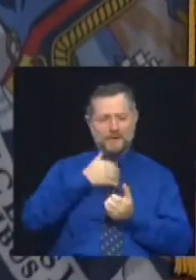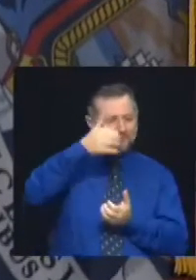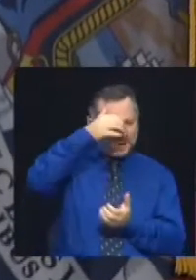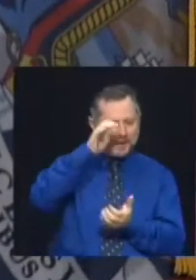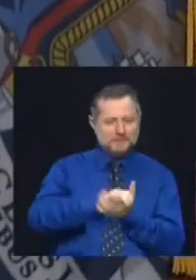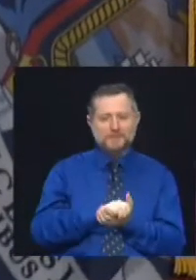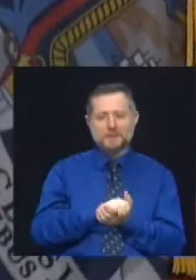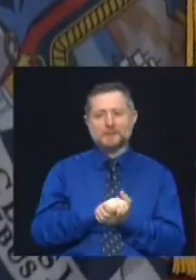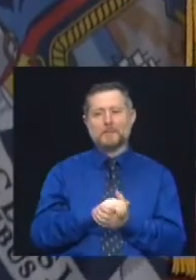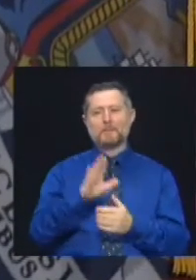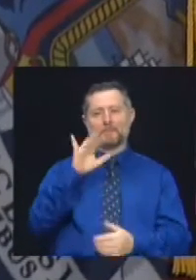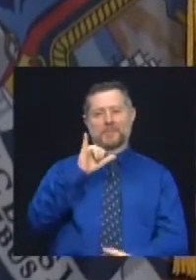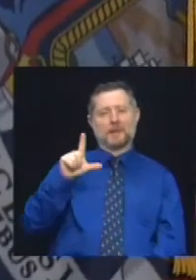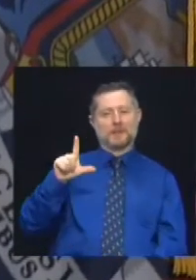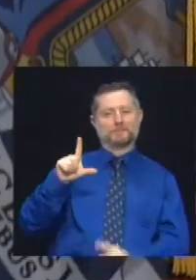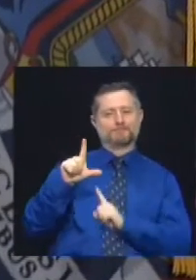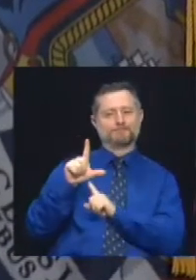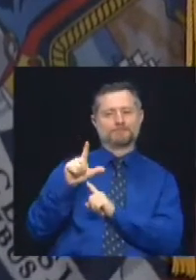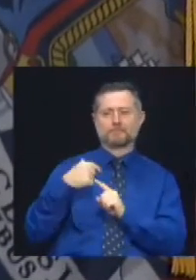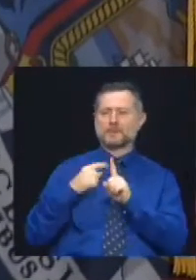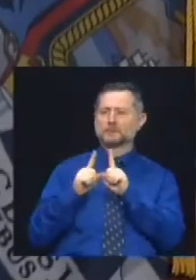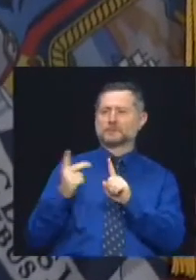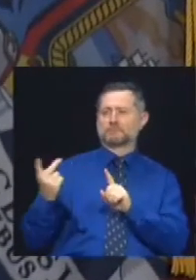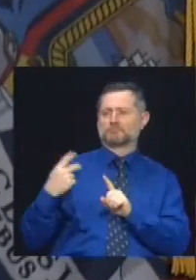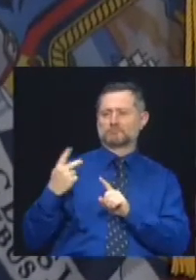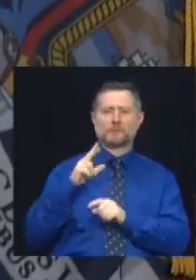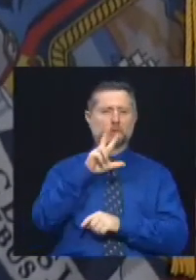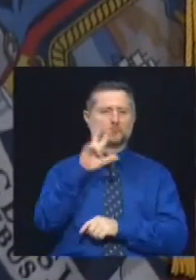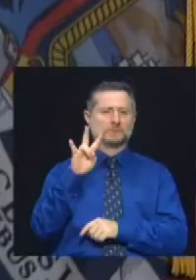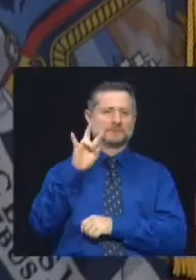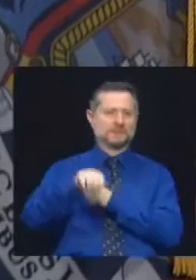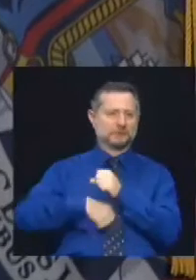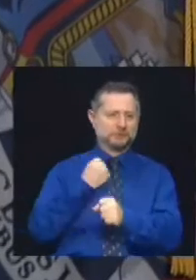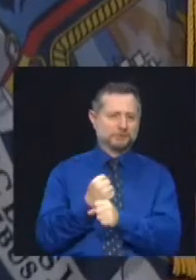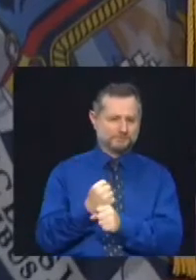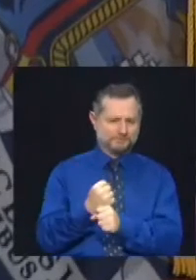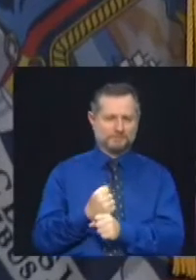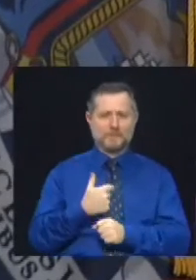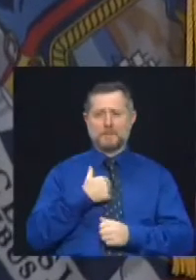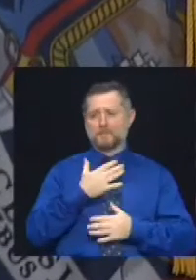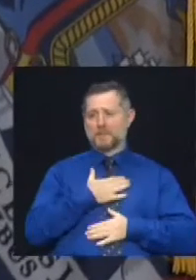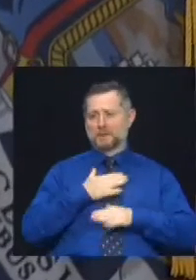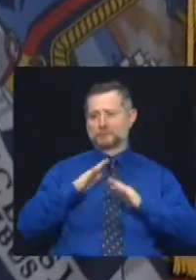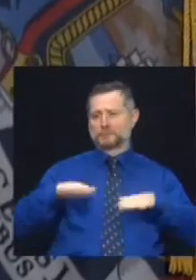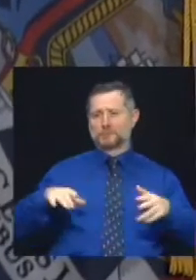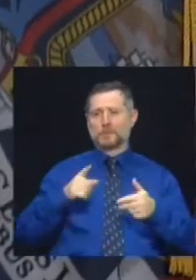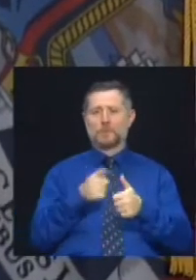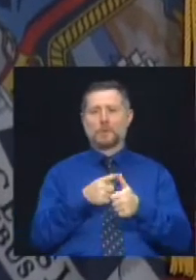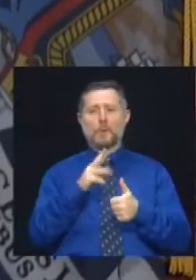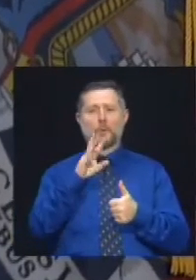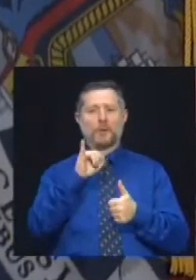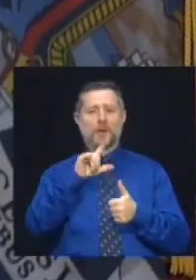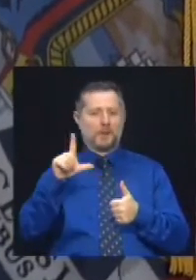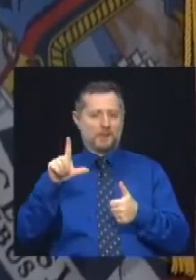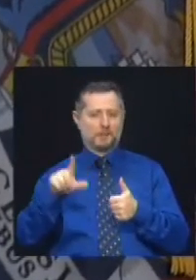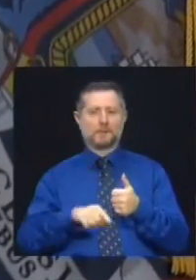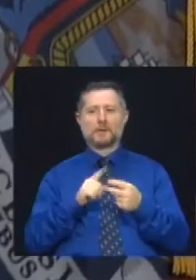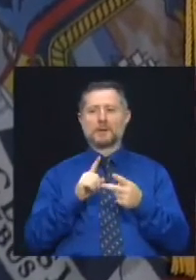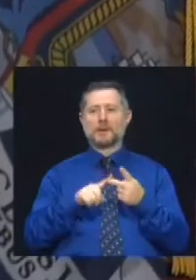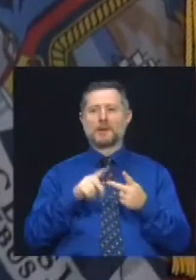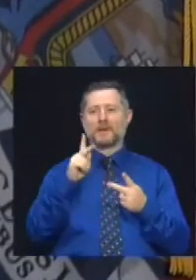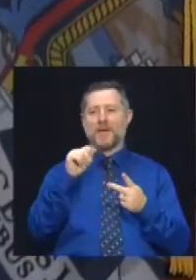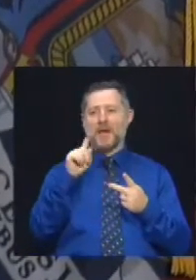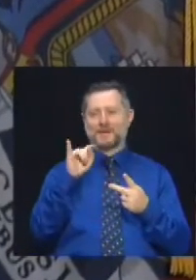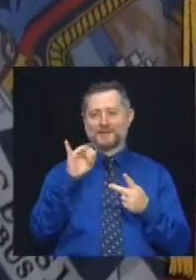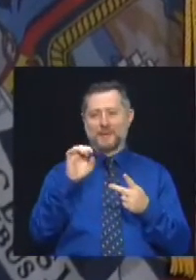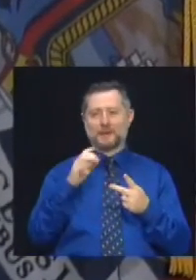at my side for 37 years, my children, Will, Katie, and their beautiful spouses,